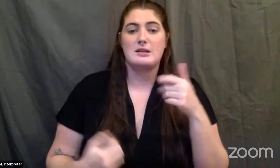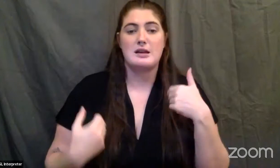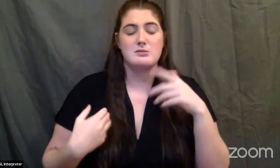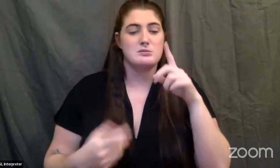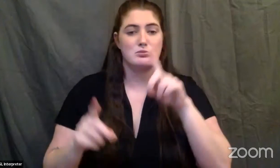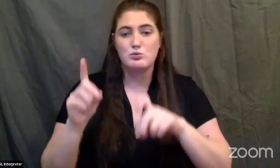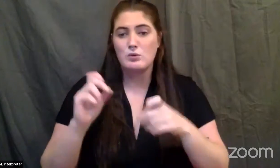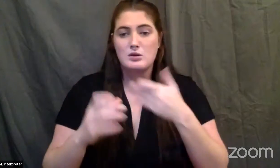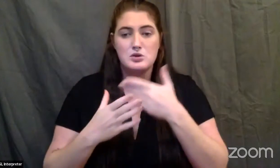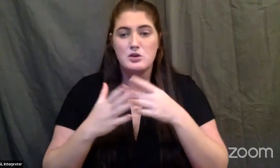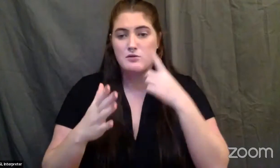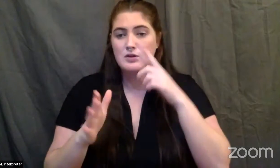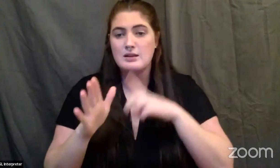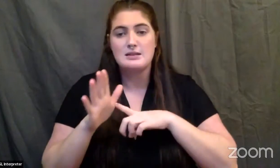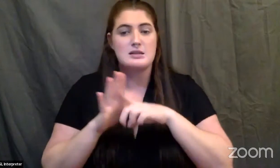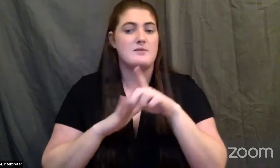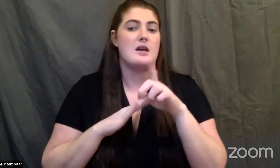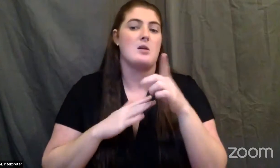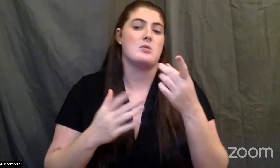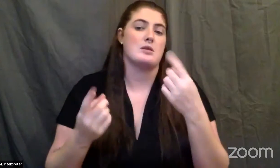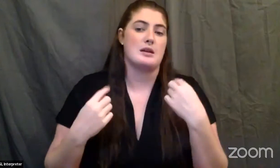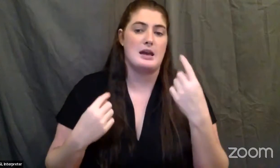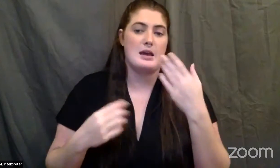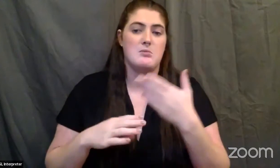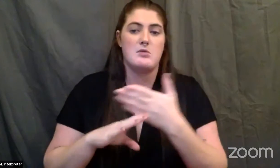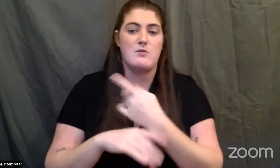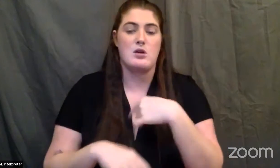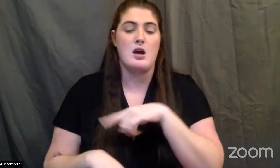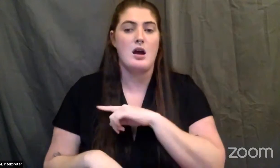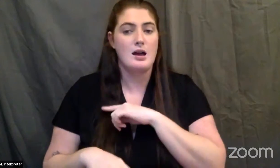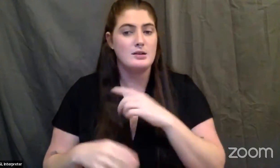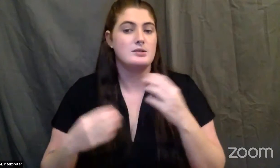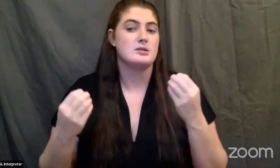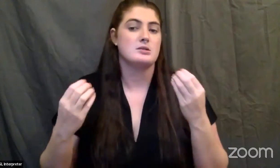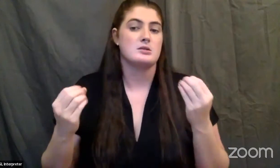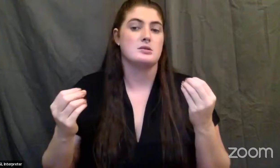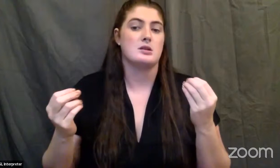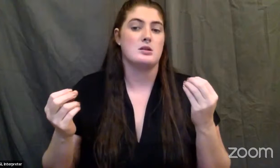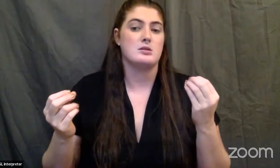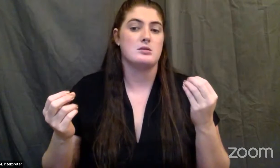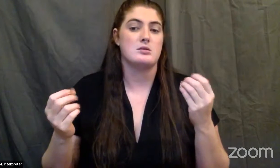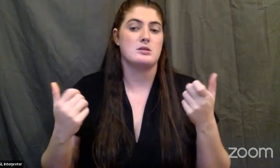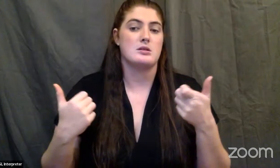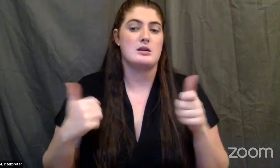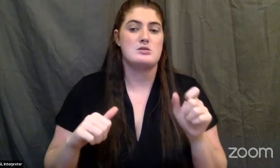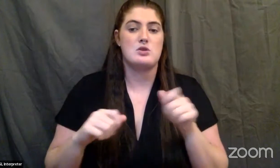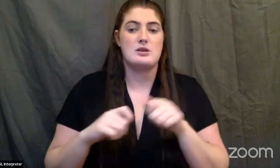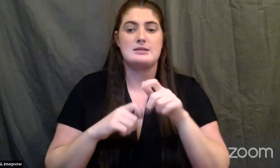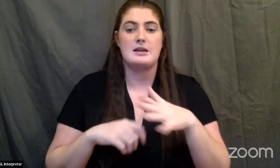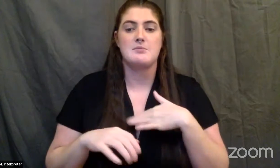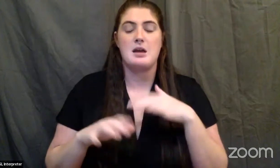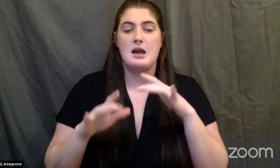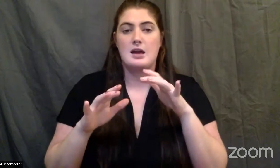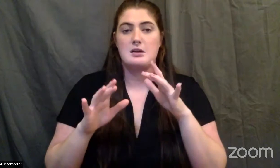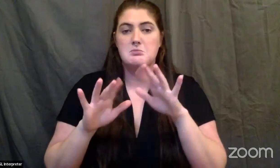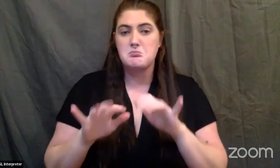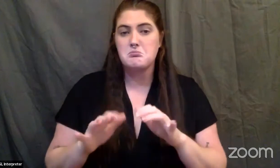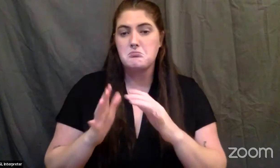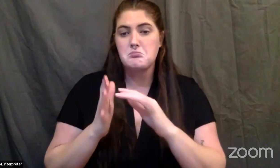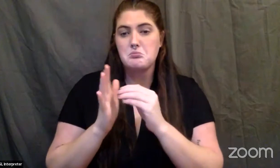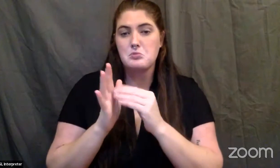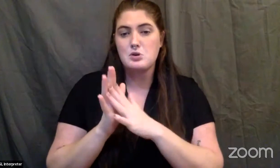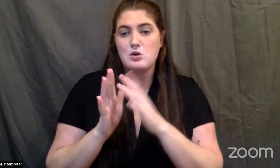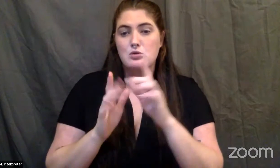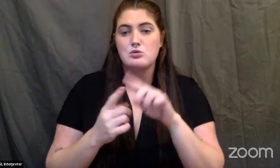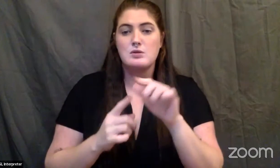for developer who came before us. So and I'll try to send my notes, write up my notes to the